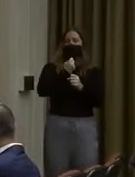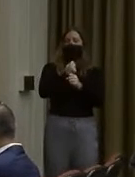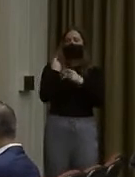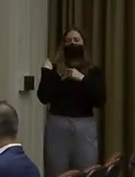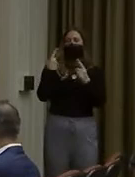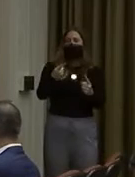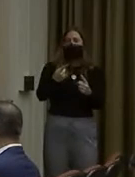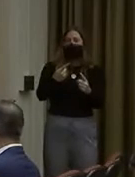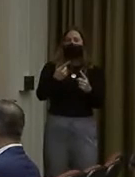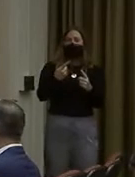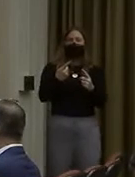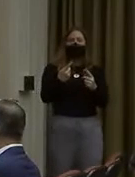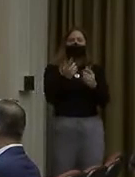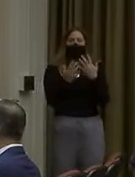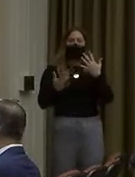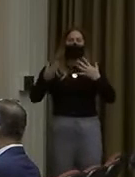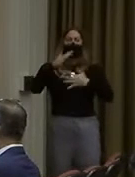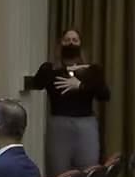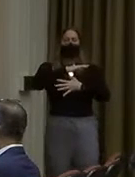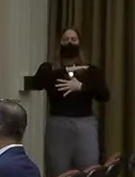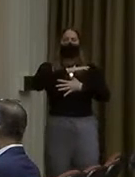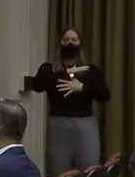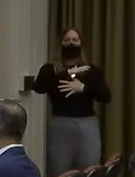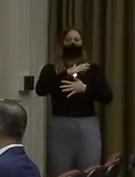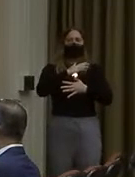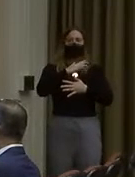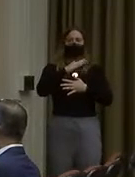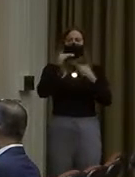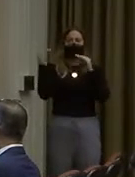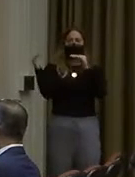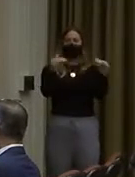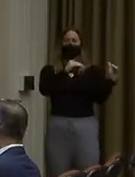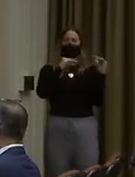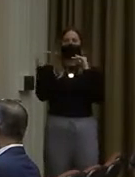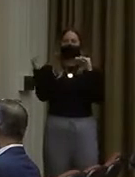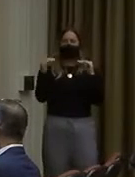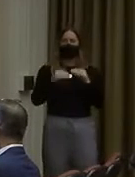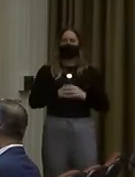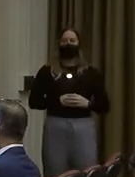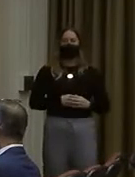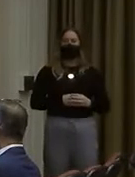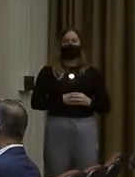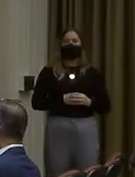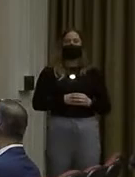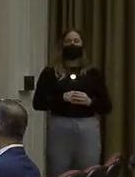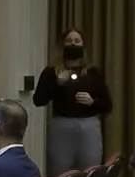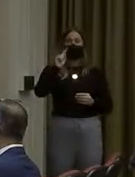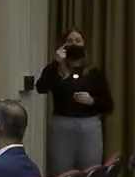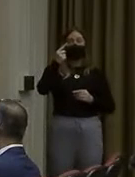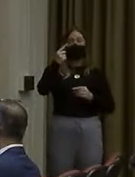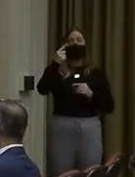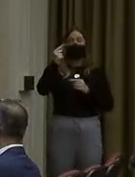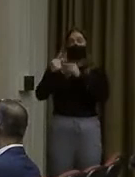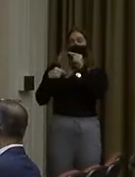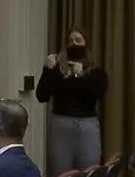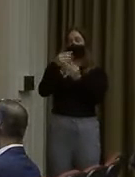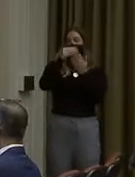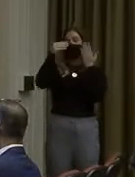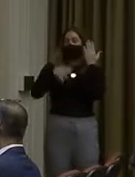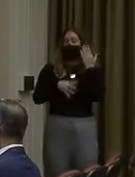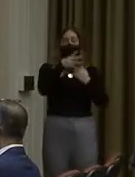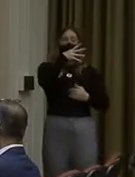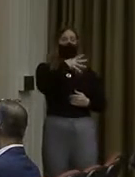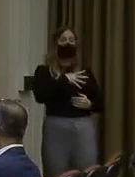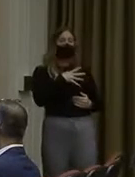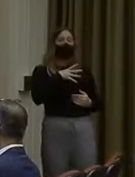and prioritize equity and aging, intentionally recruits first-generation students, racial and ethnic minorities, women,